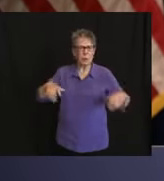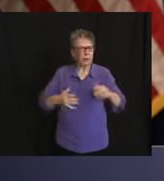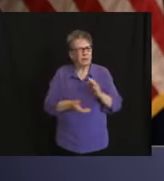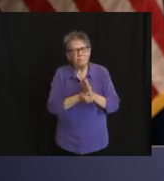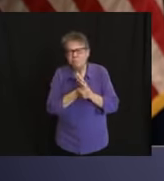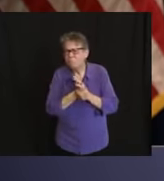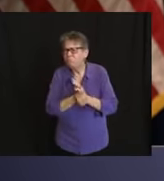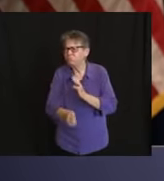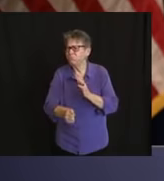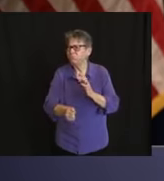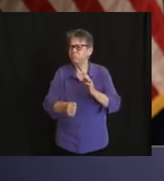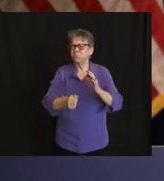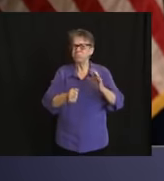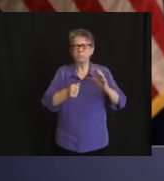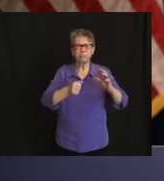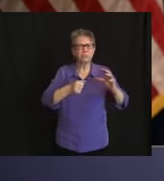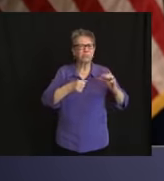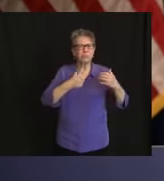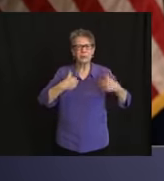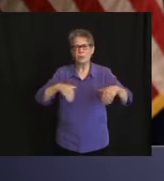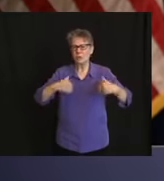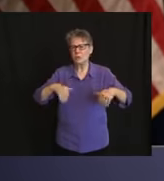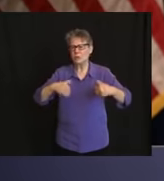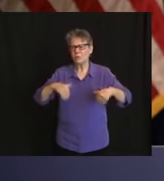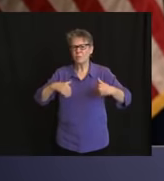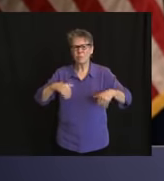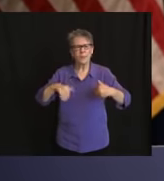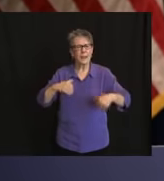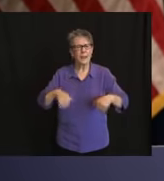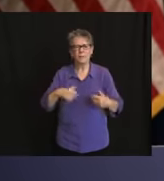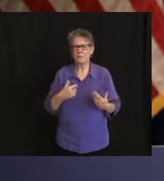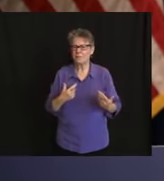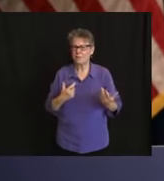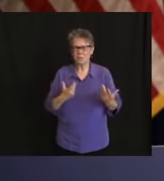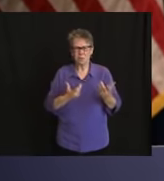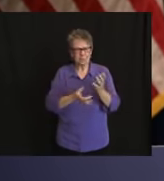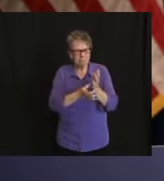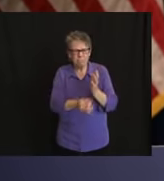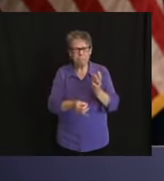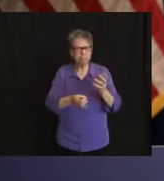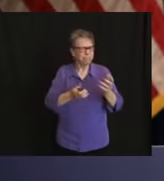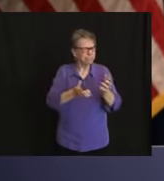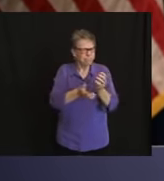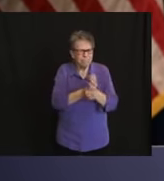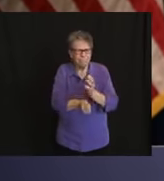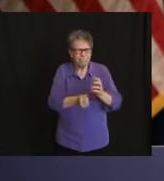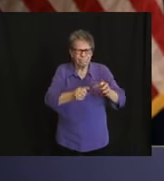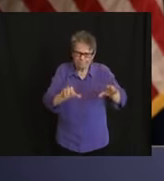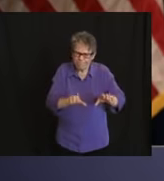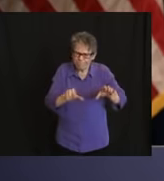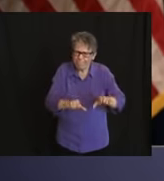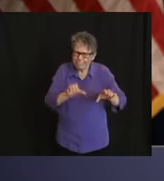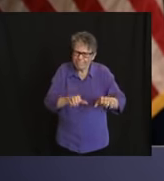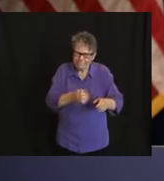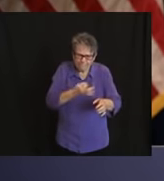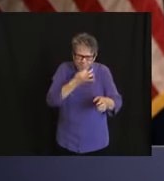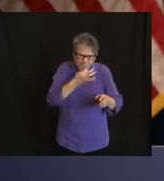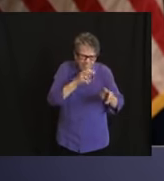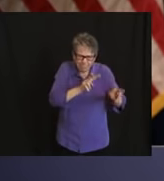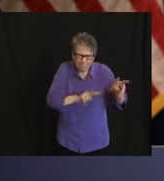incredible professionalism, bravery, heroism by our healthcare workers and first responders and other retail,